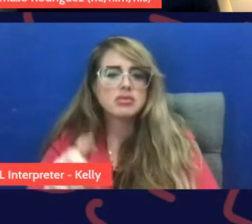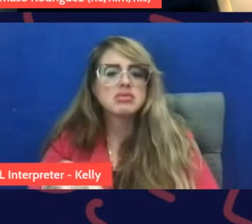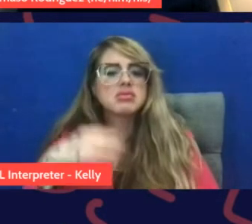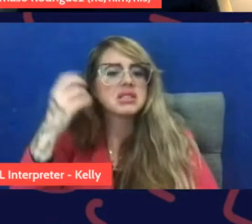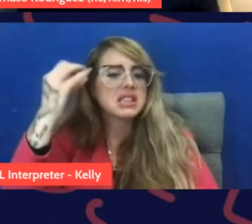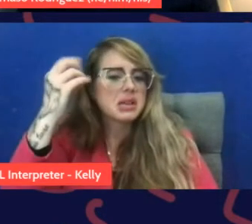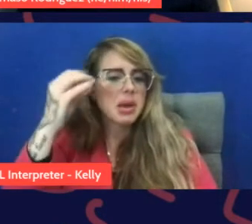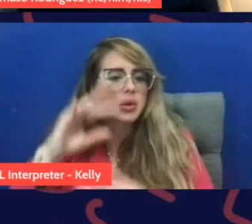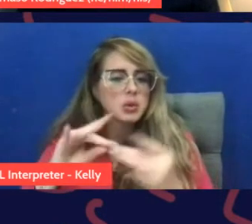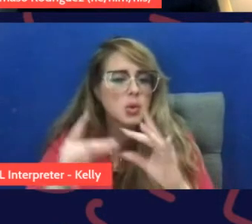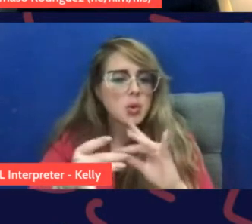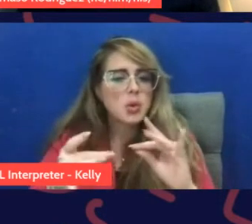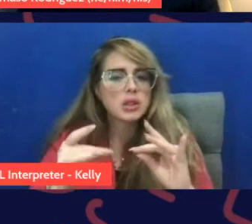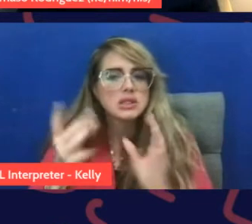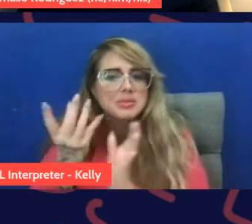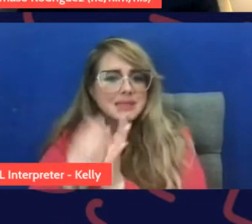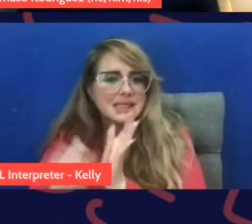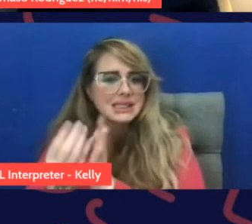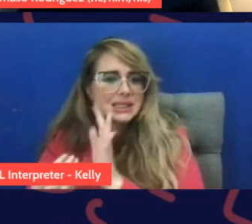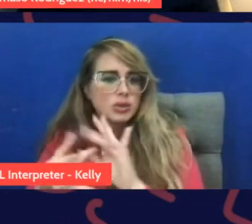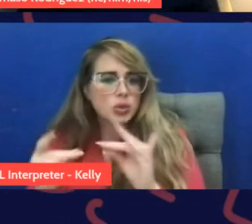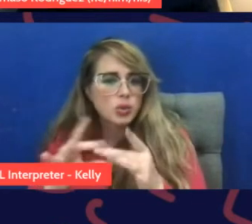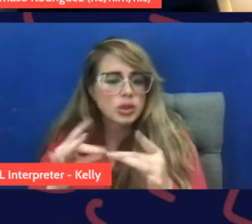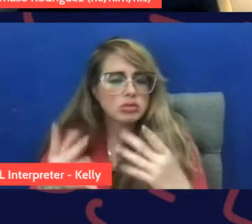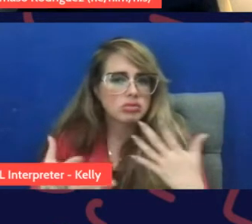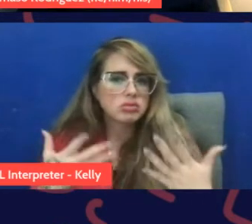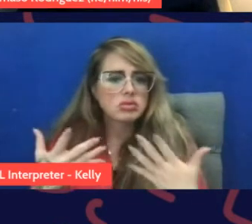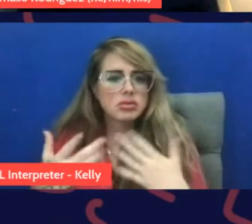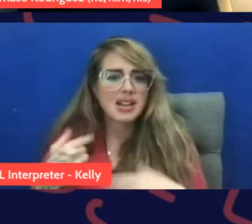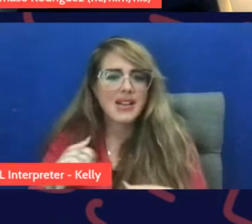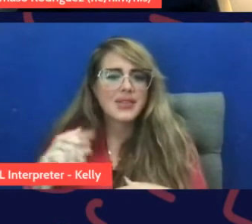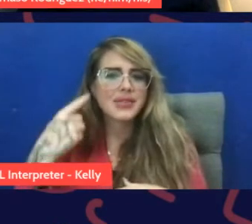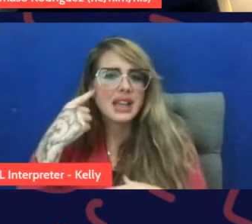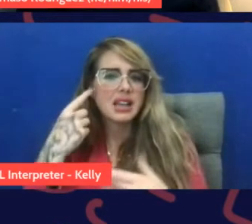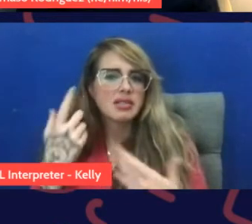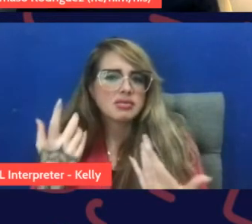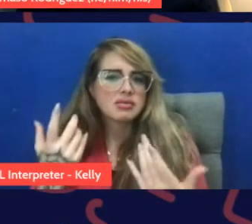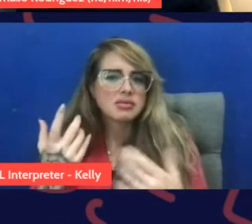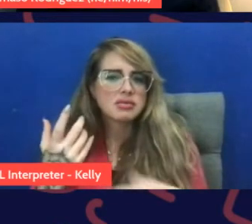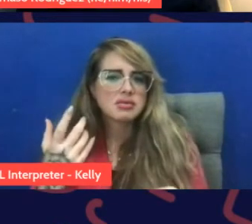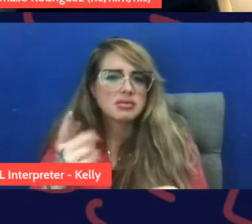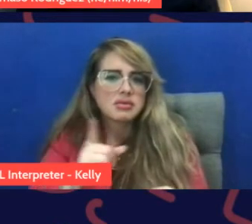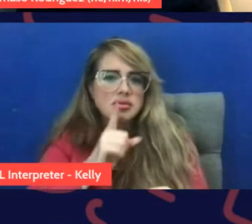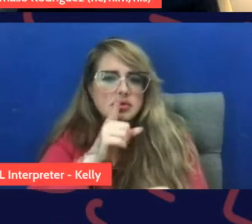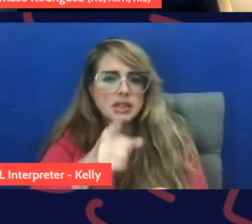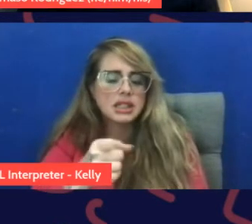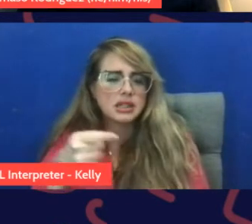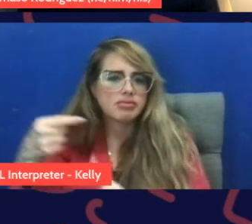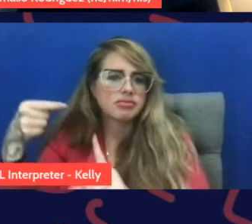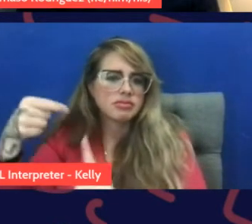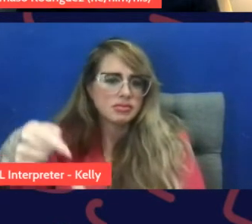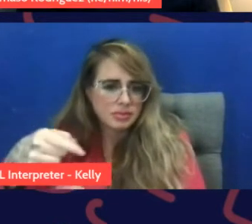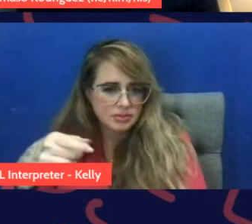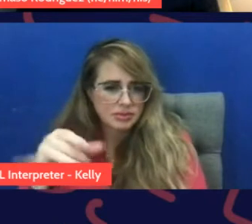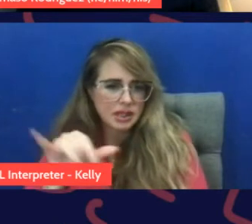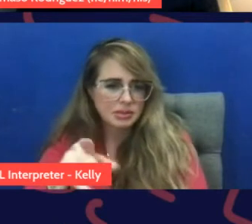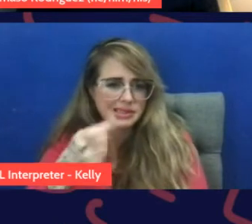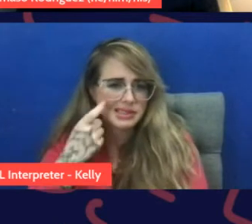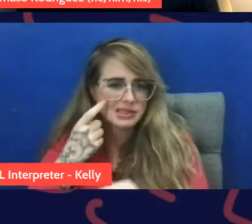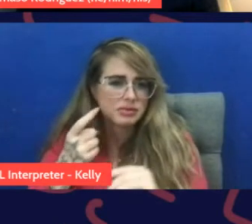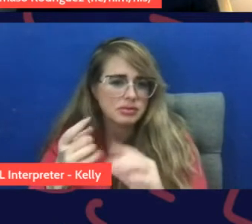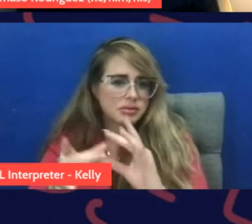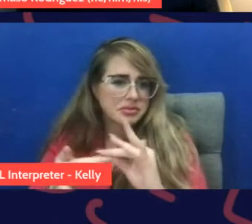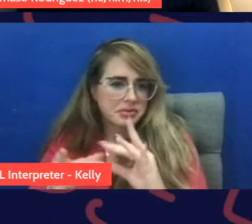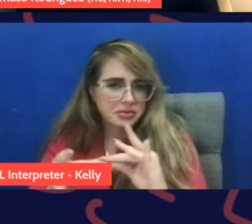of like stories that's missing, right? Like, I think, you know, to kind of echo back on what you